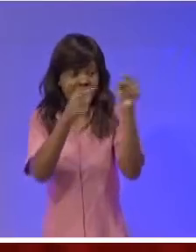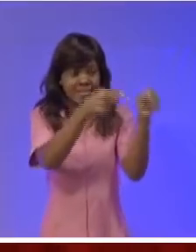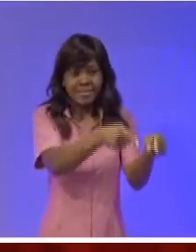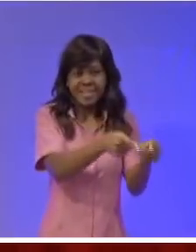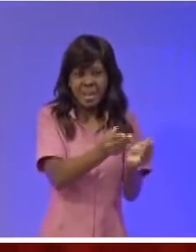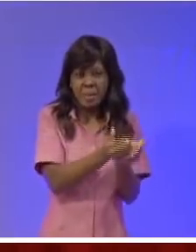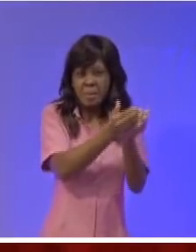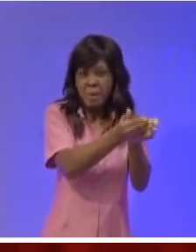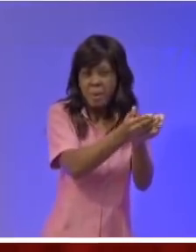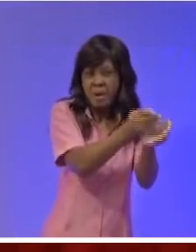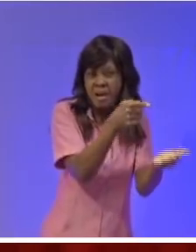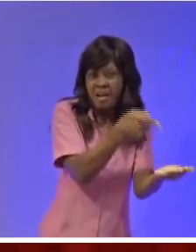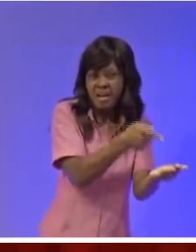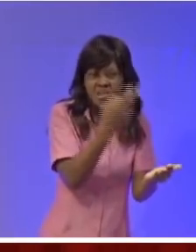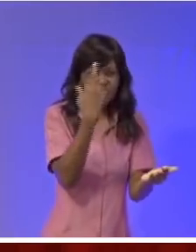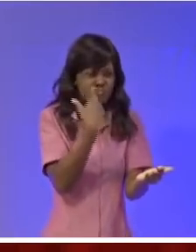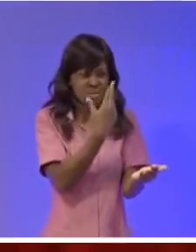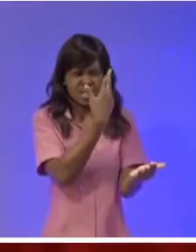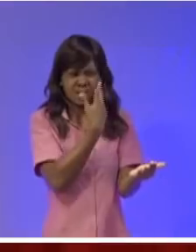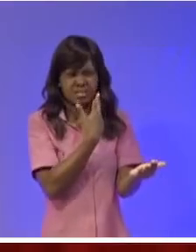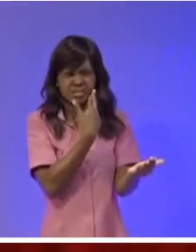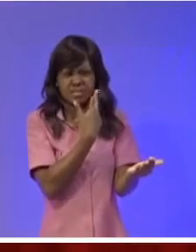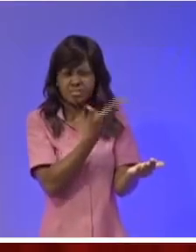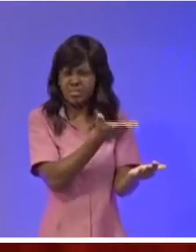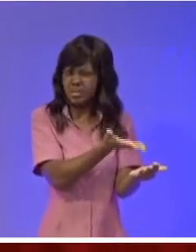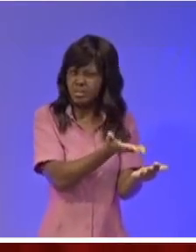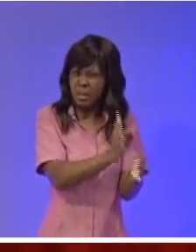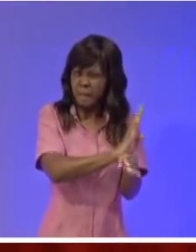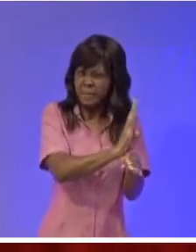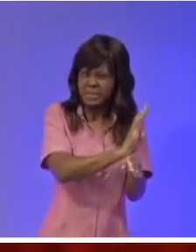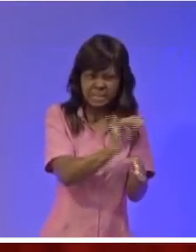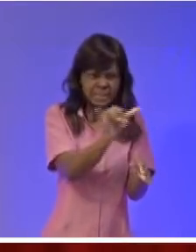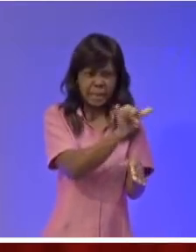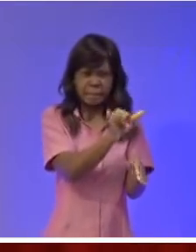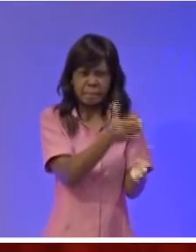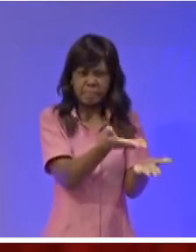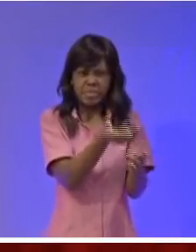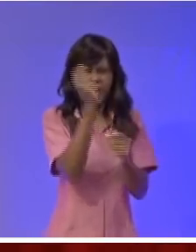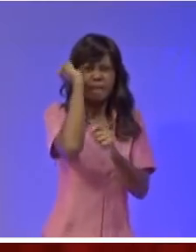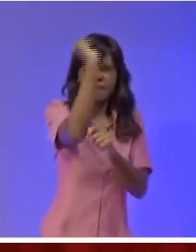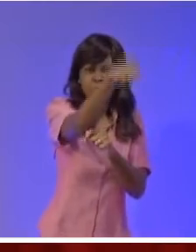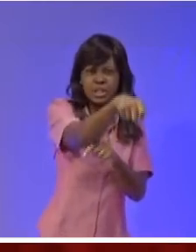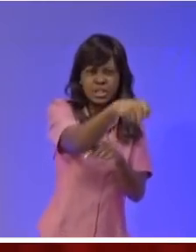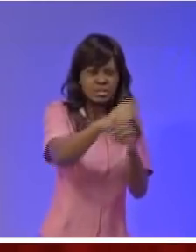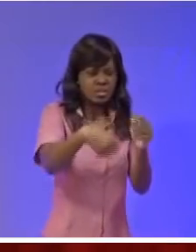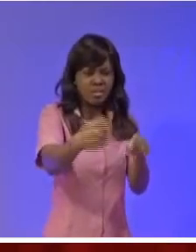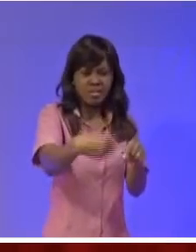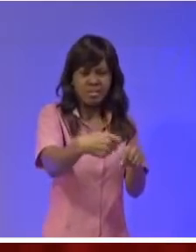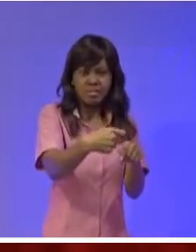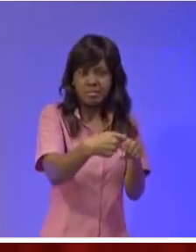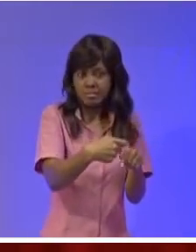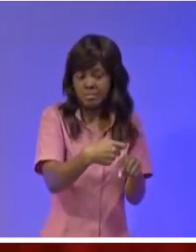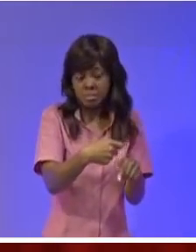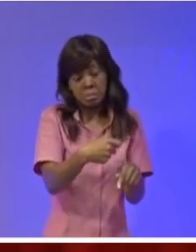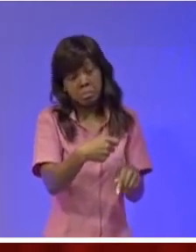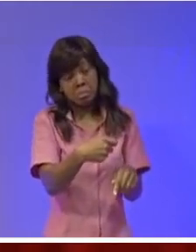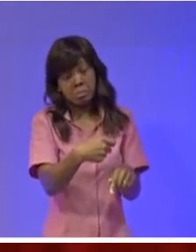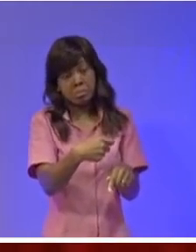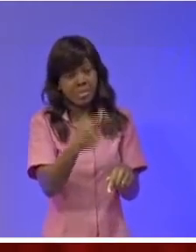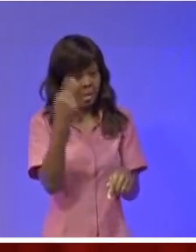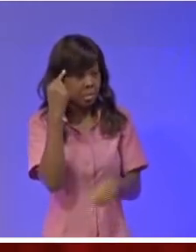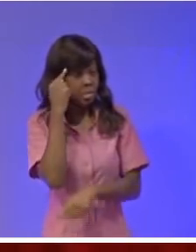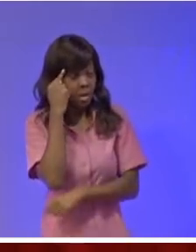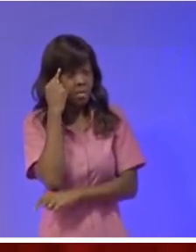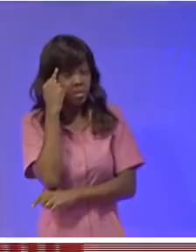wanted some clarity in relation to having a floating restaurant and so on. And that's why I said I think each person